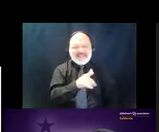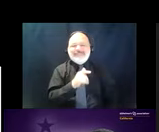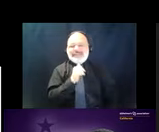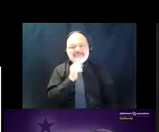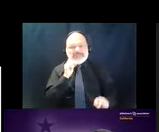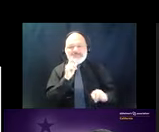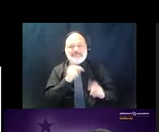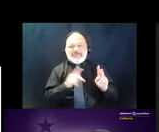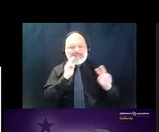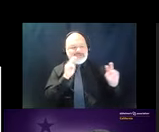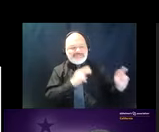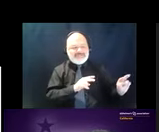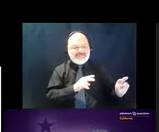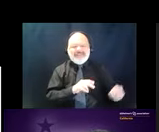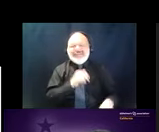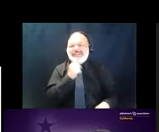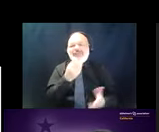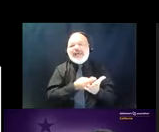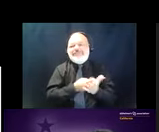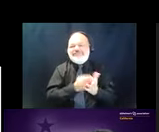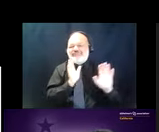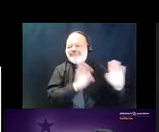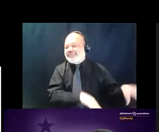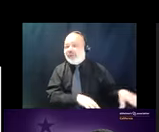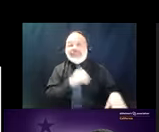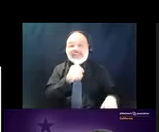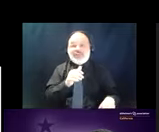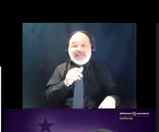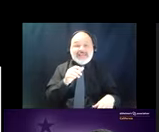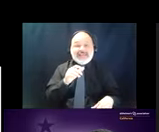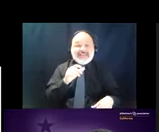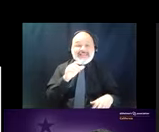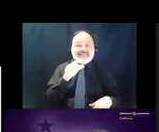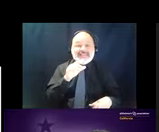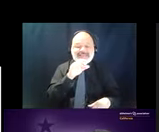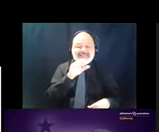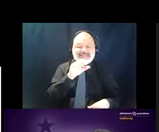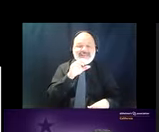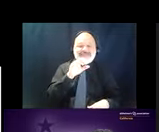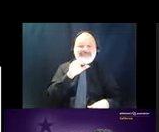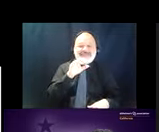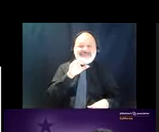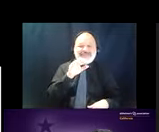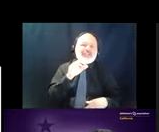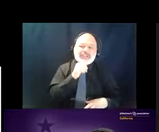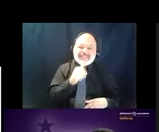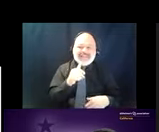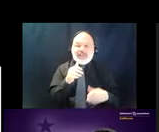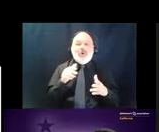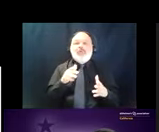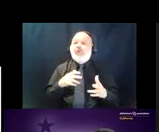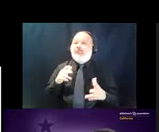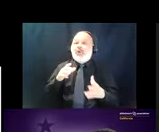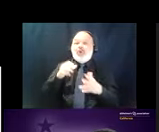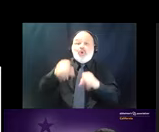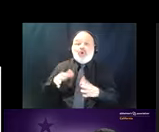Older Latinos are undocumented and afraid. And older Latinos are wandering the highway. There's some prejudice here because not all of the Latinos